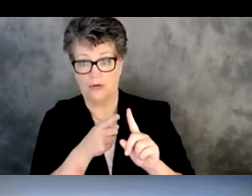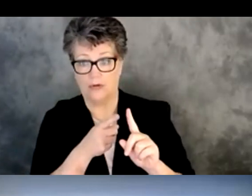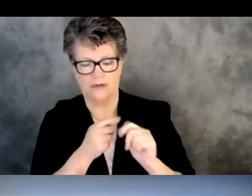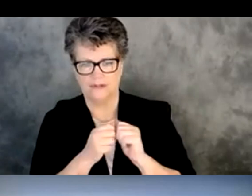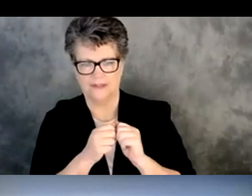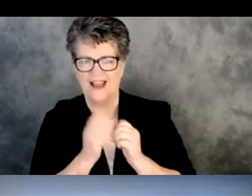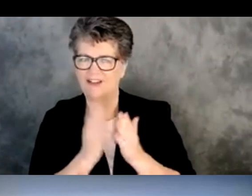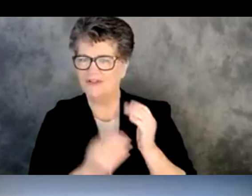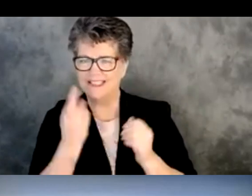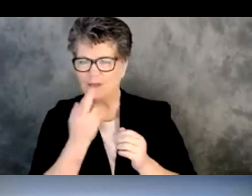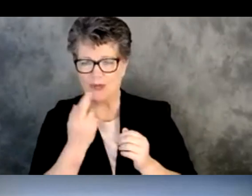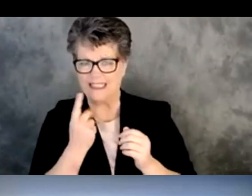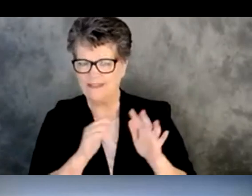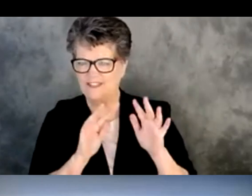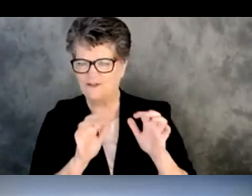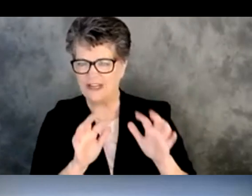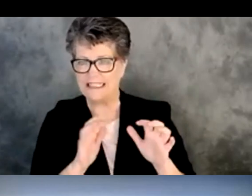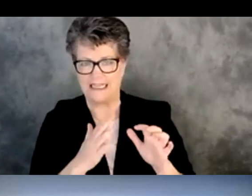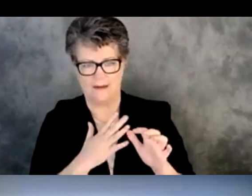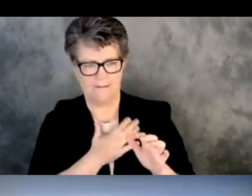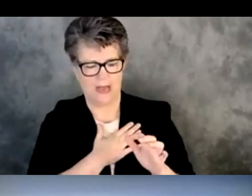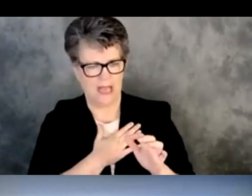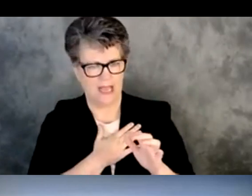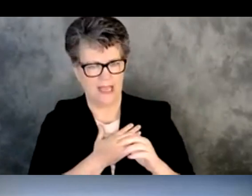for some reason, this is freezing my,